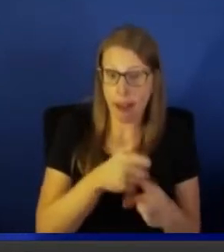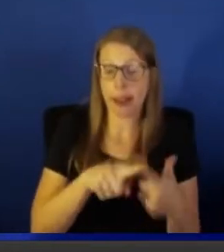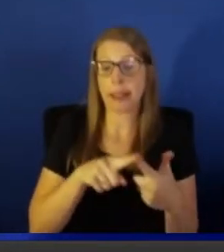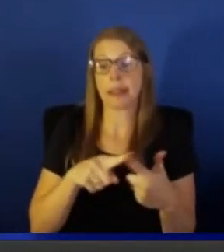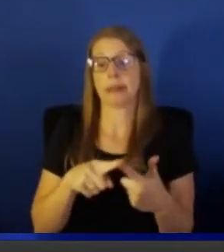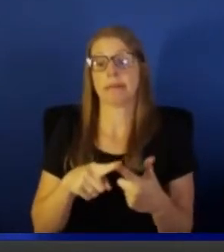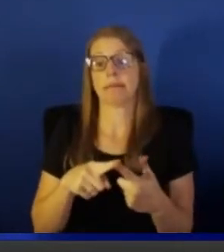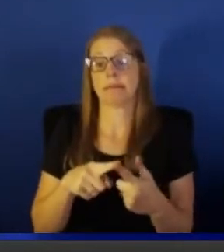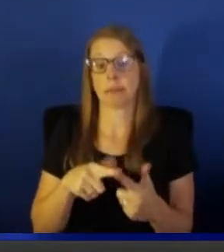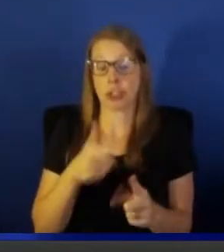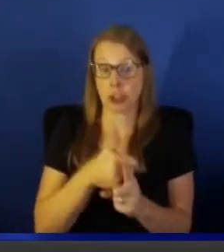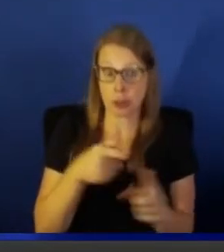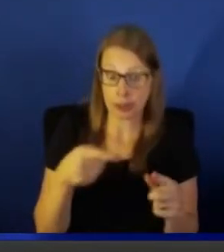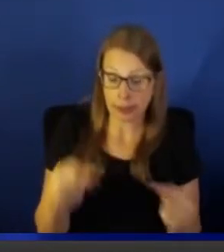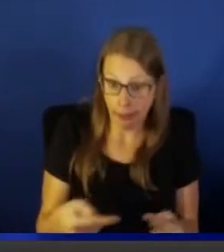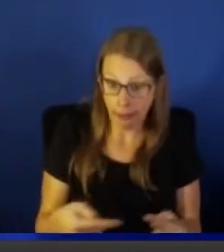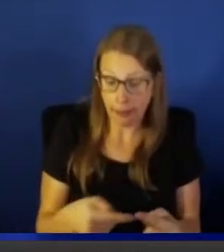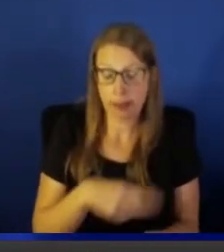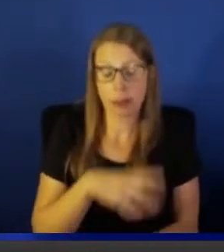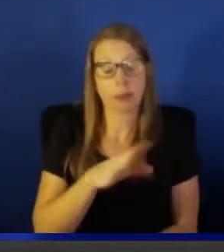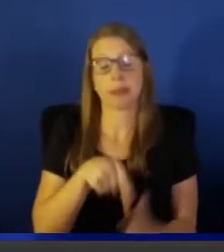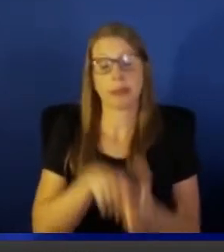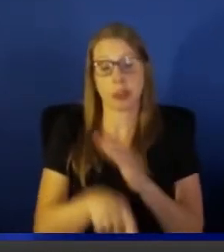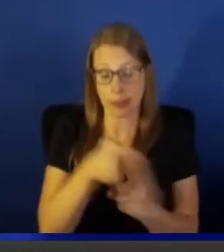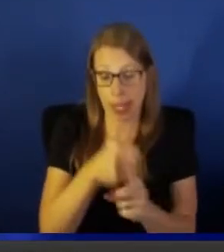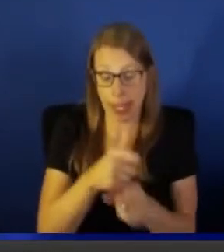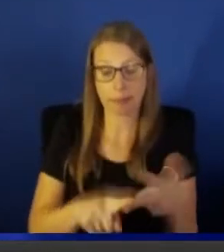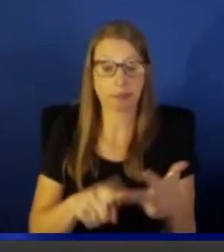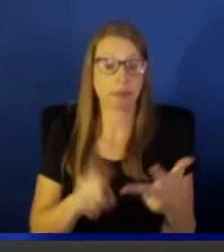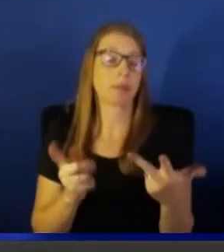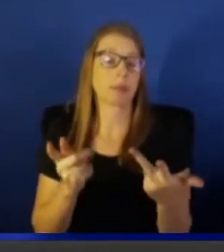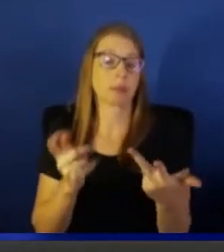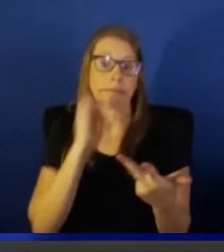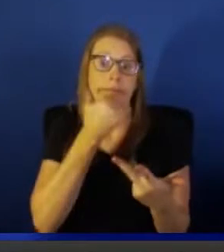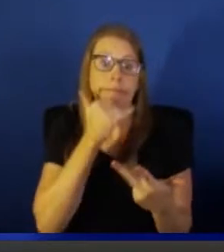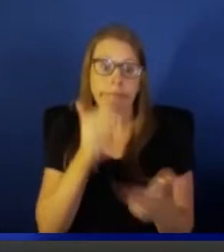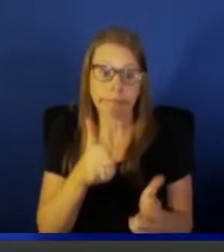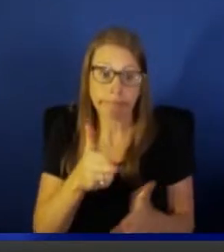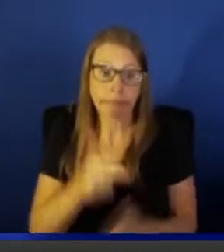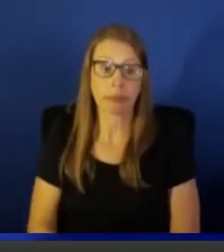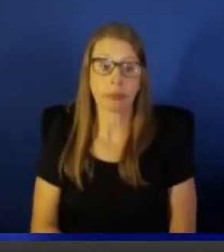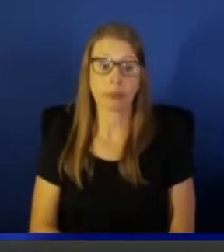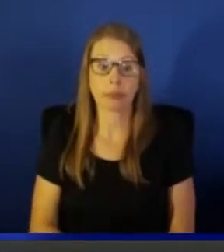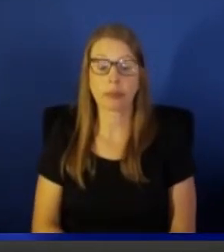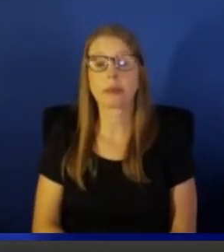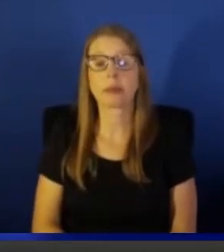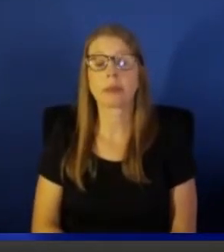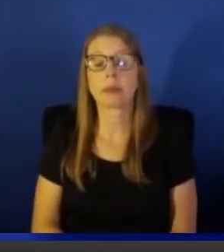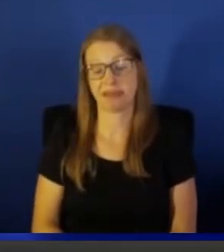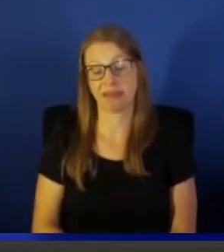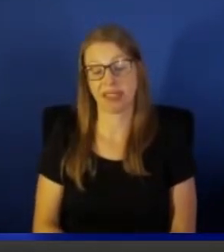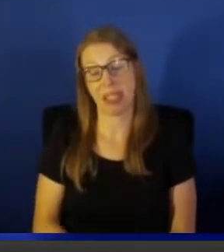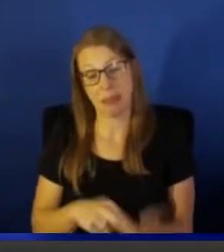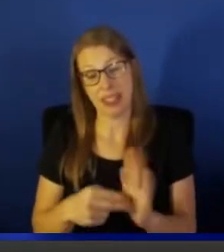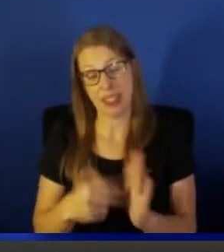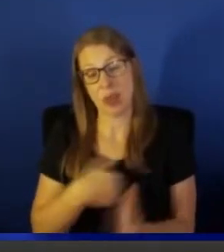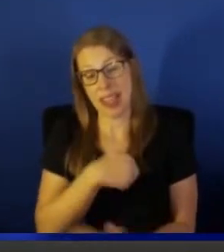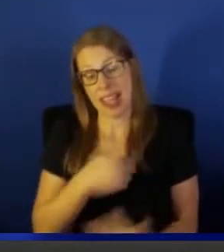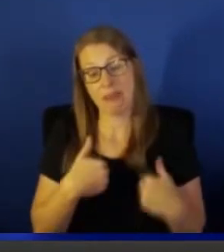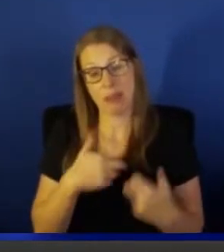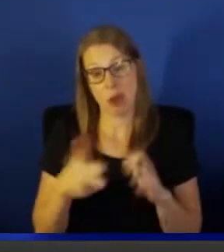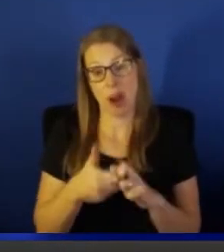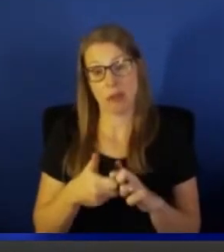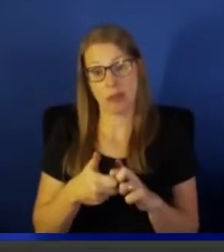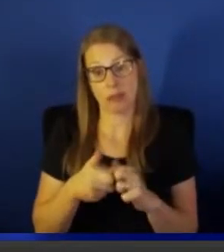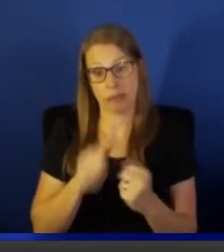others. And so I think step one that we have to realize is that we have a problem. We need to make sure that we're addressing safe keeping of